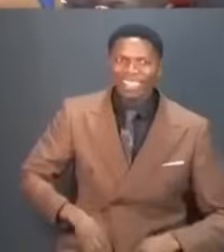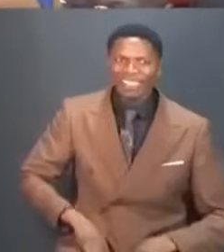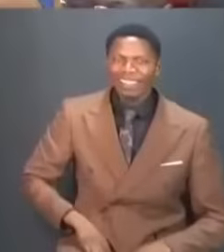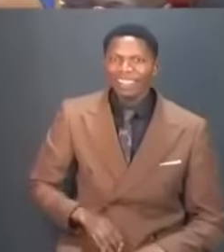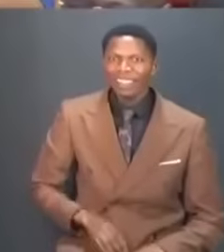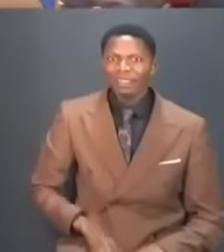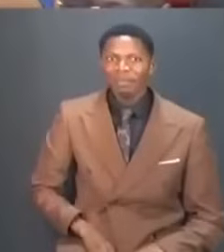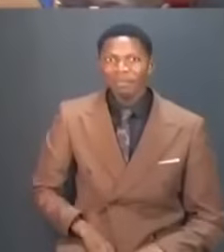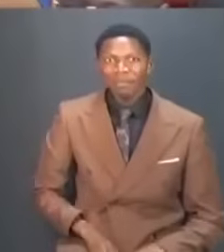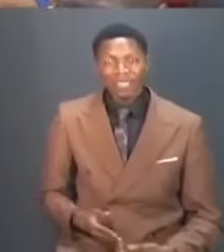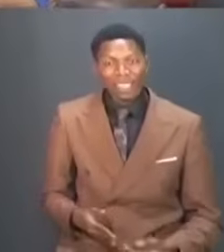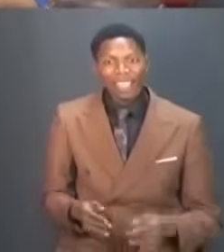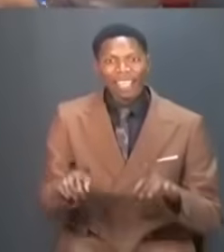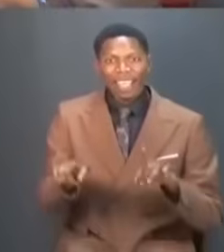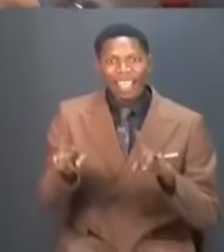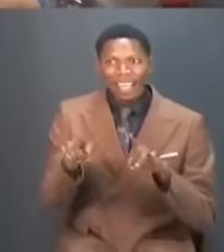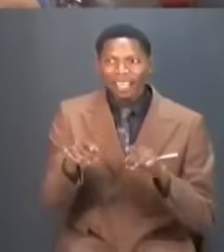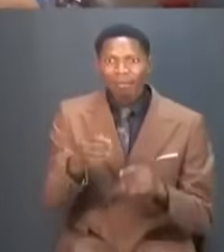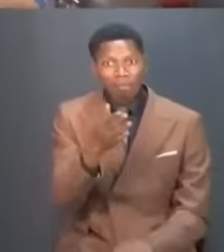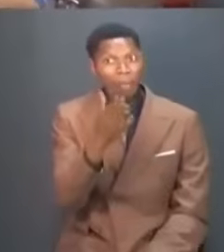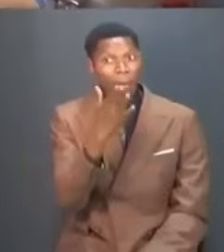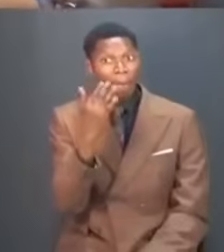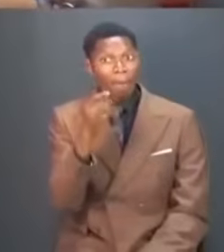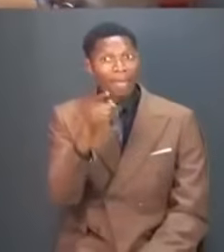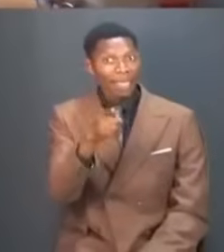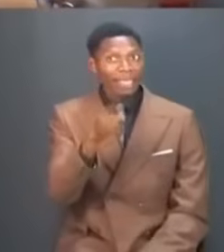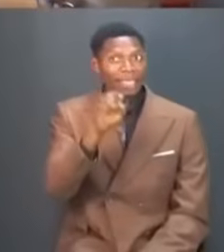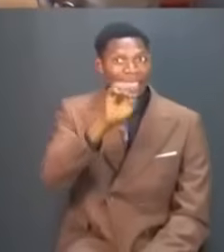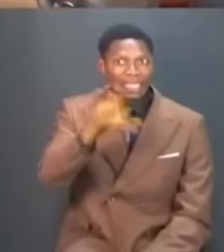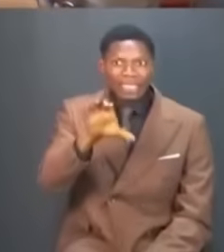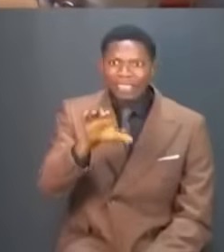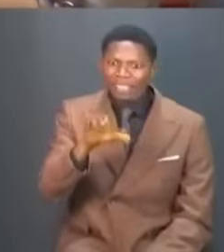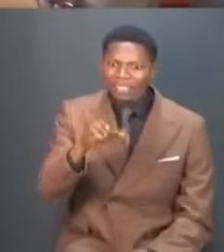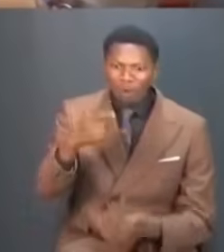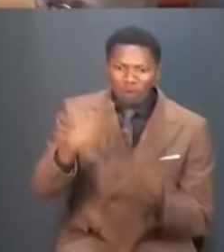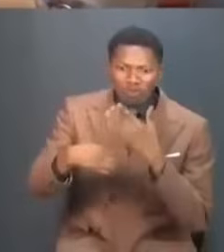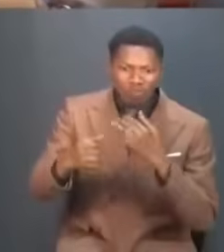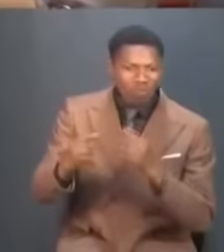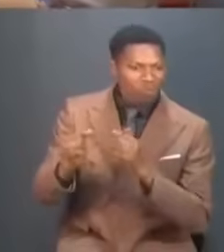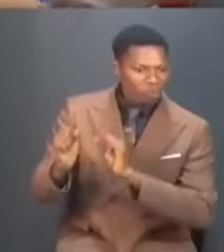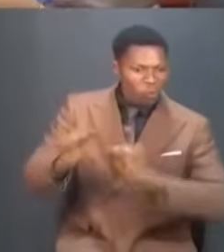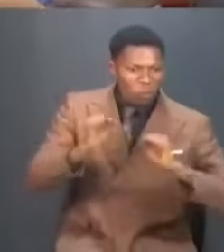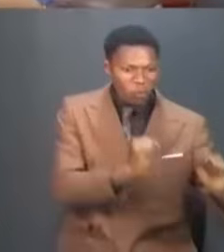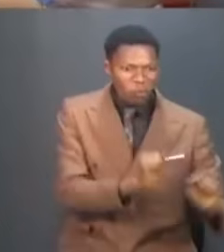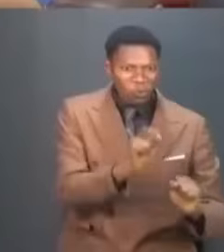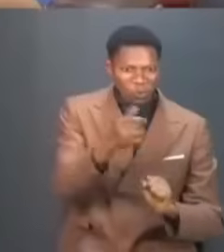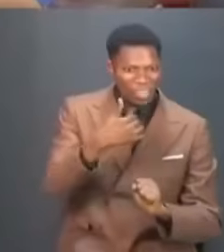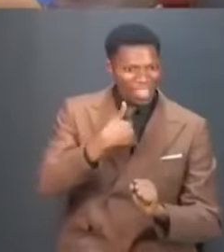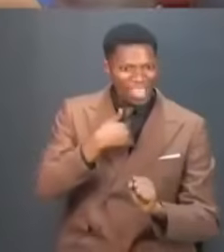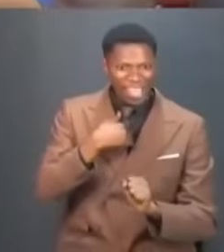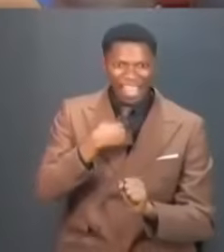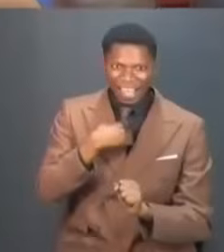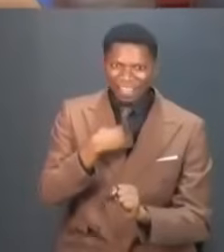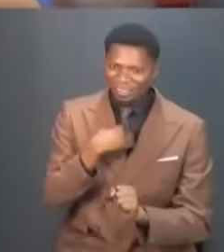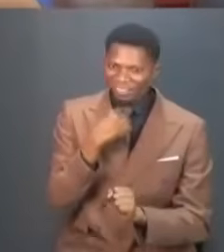Mr. Speaker, even as easy, how power did he have to give a position?